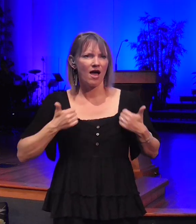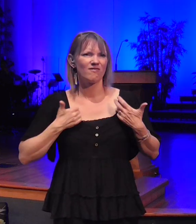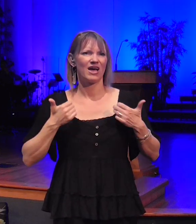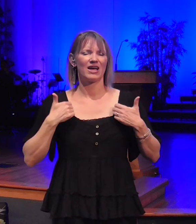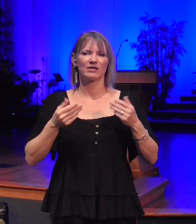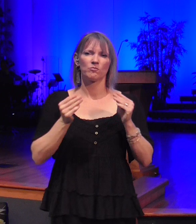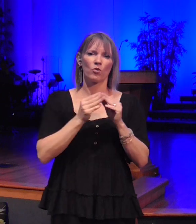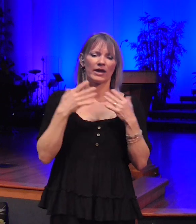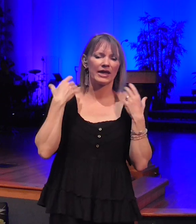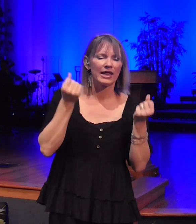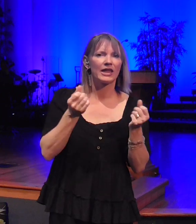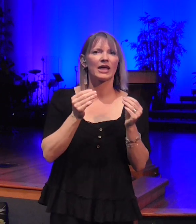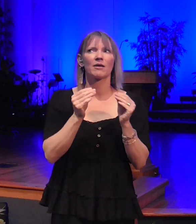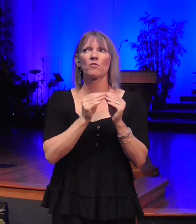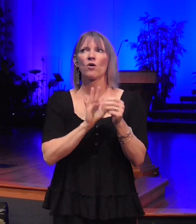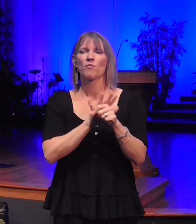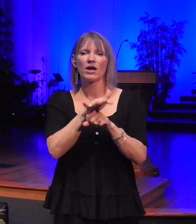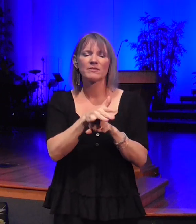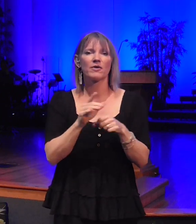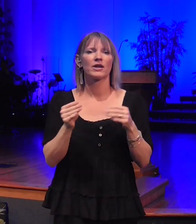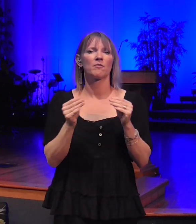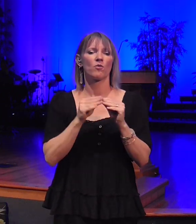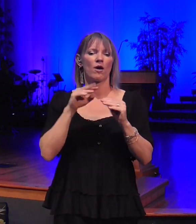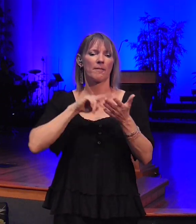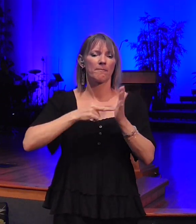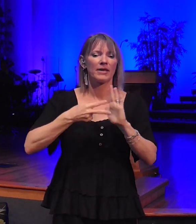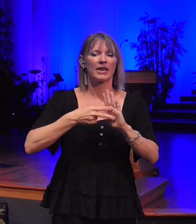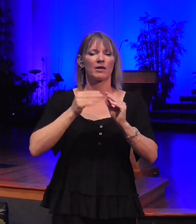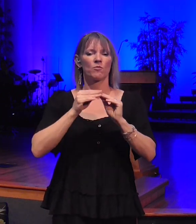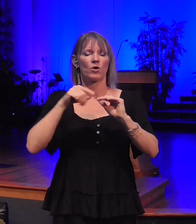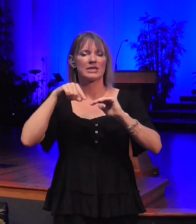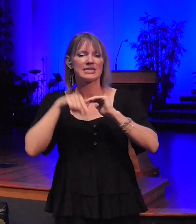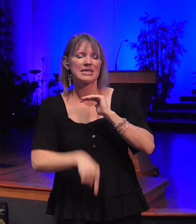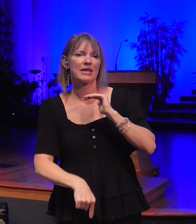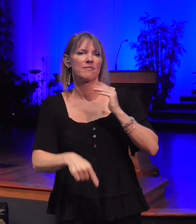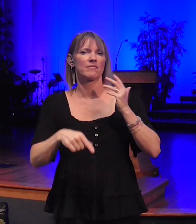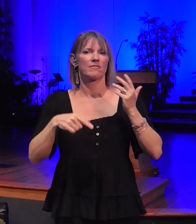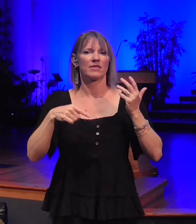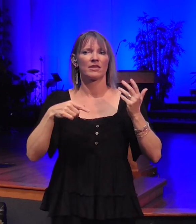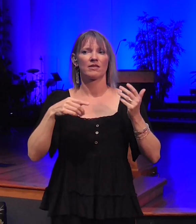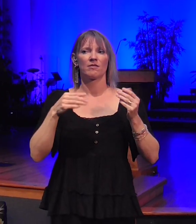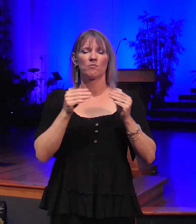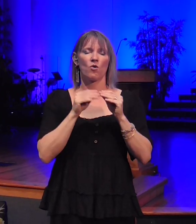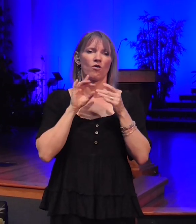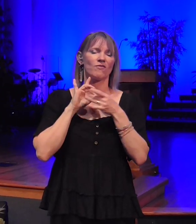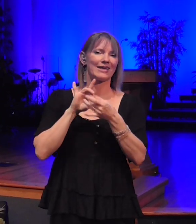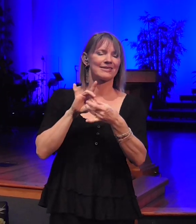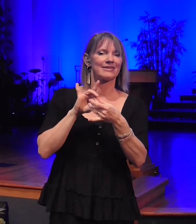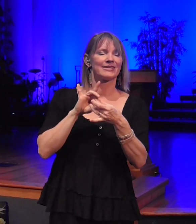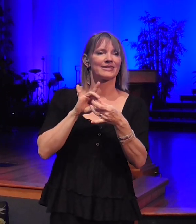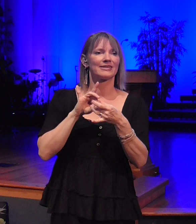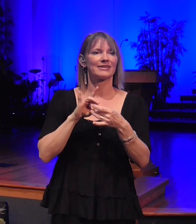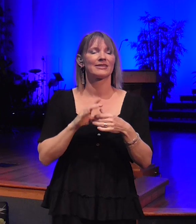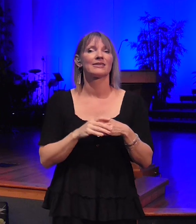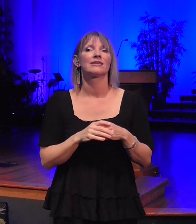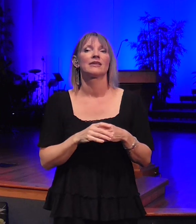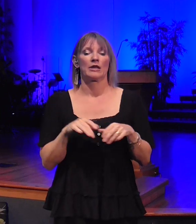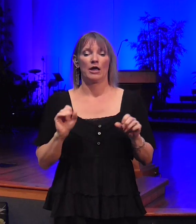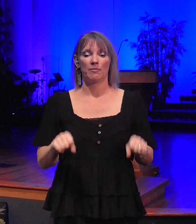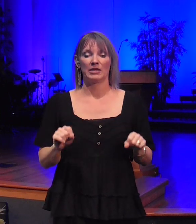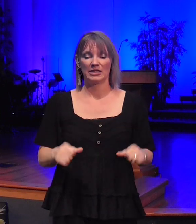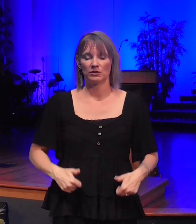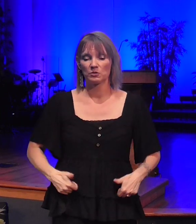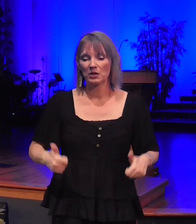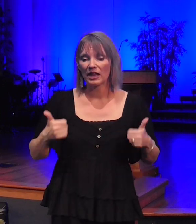prosperity, greater meaning and depth, greater coherence, resonance, and the ability to live a